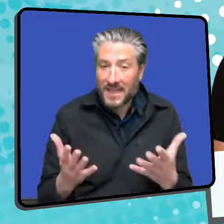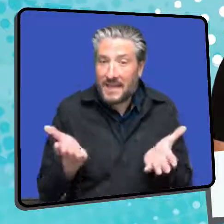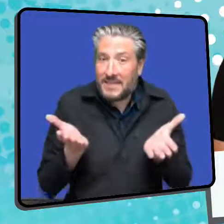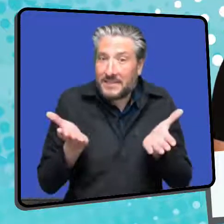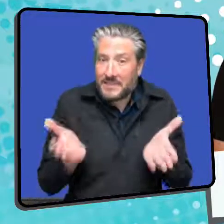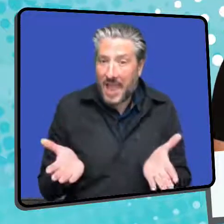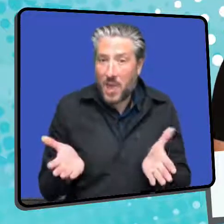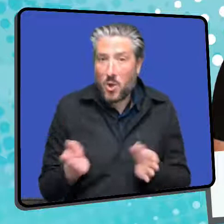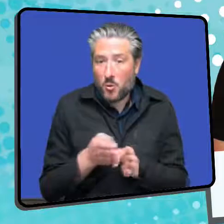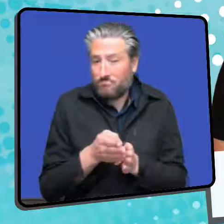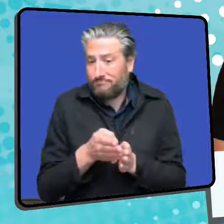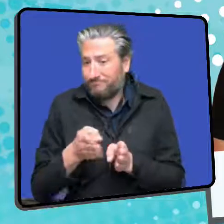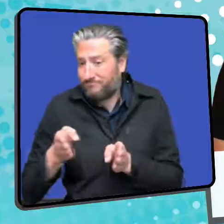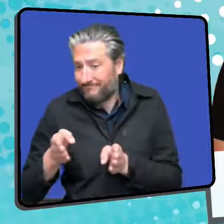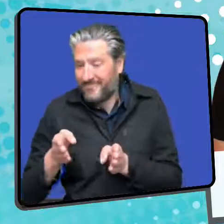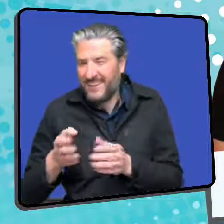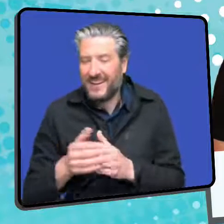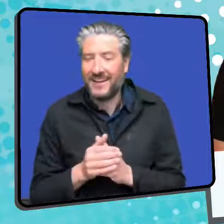as we close up.